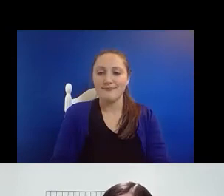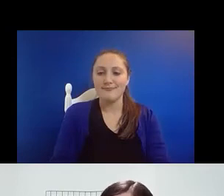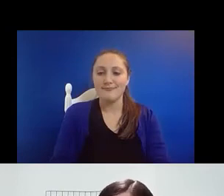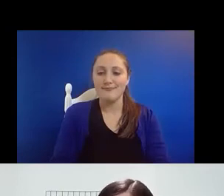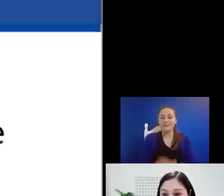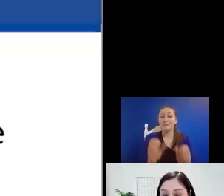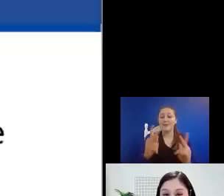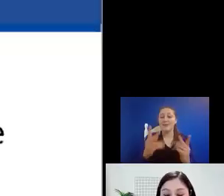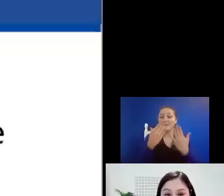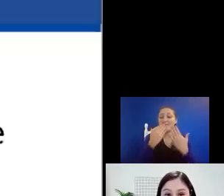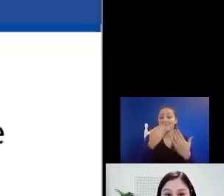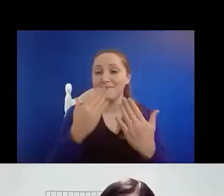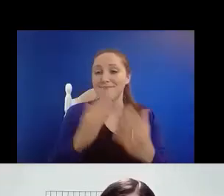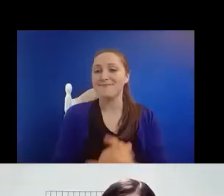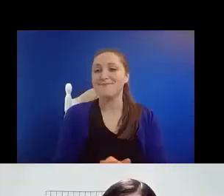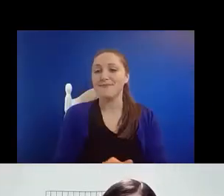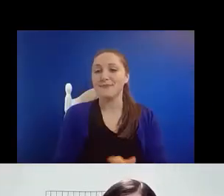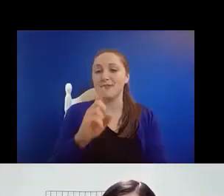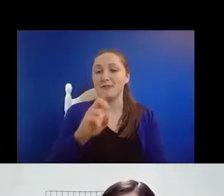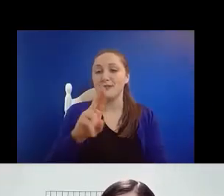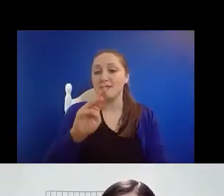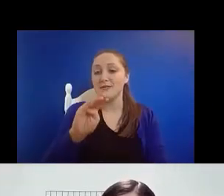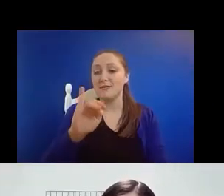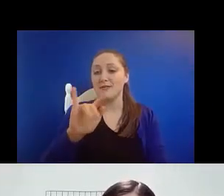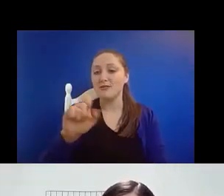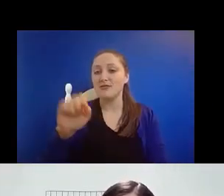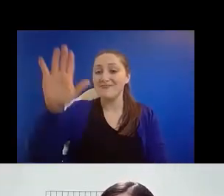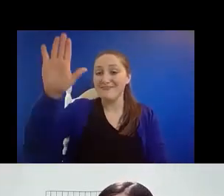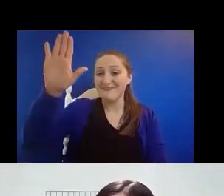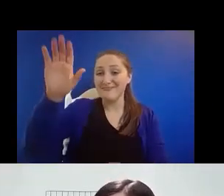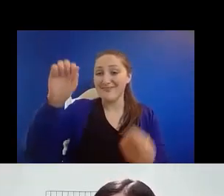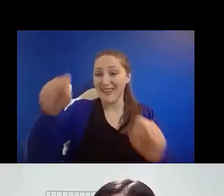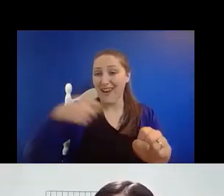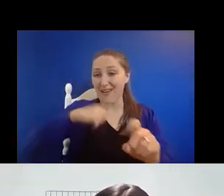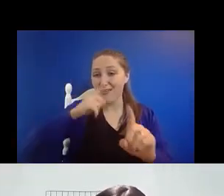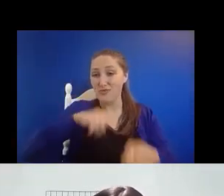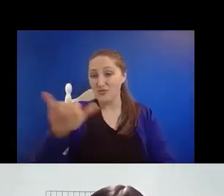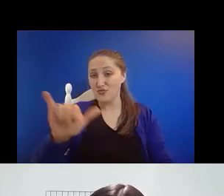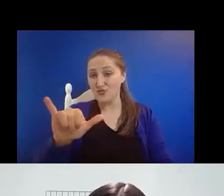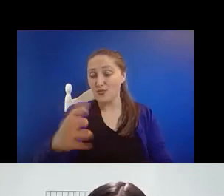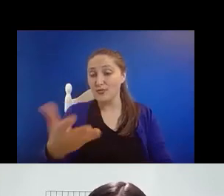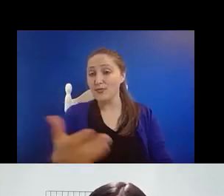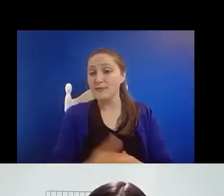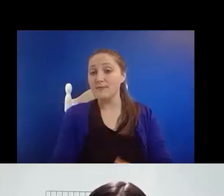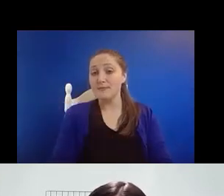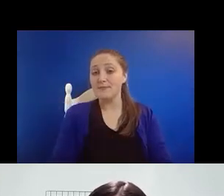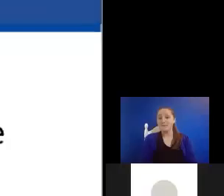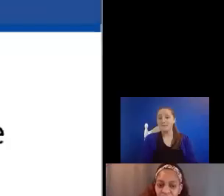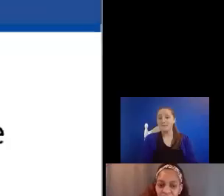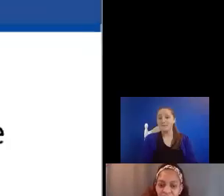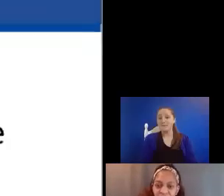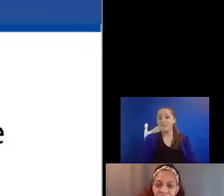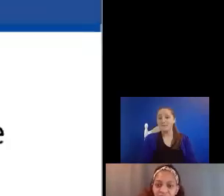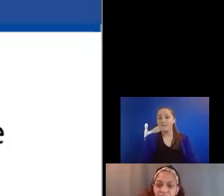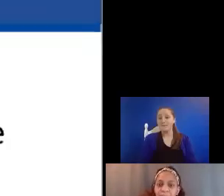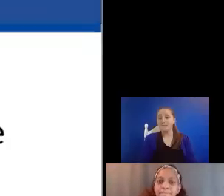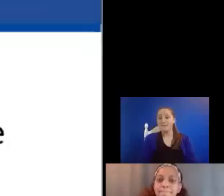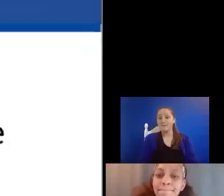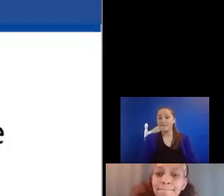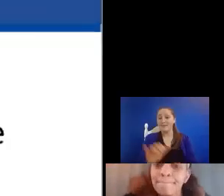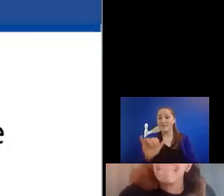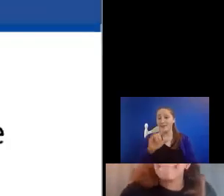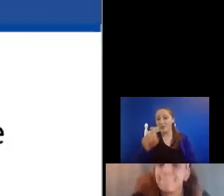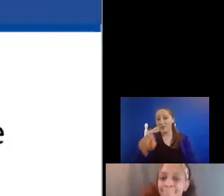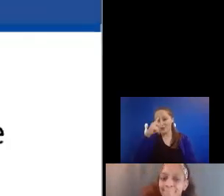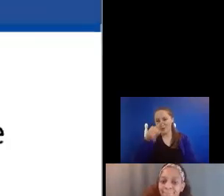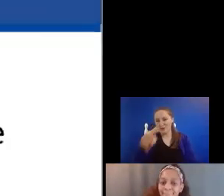Okay, thank you for that, Dr. Mills. We have some questions. Can I also answer that, Amy? Oh, yes, please do. I was Okay. about to say, I have the same question for